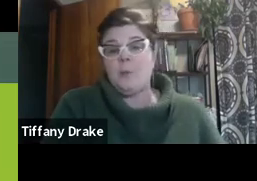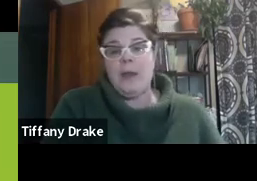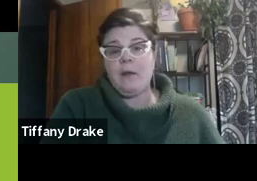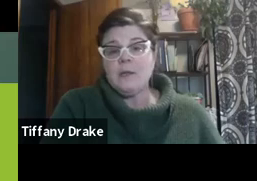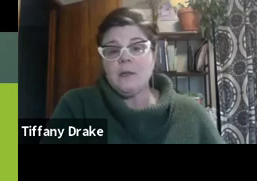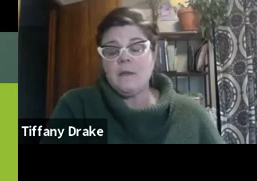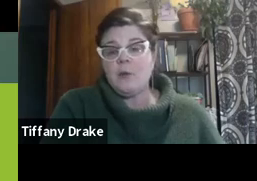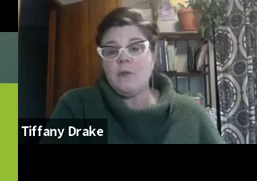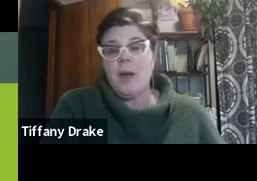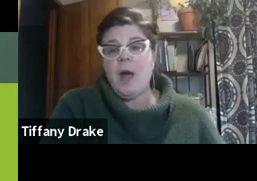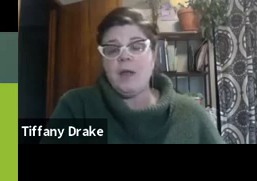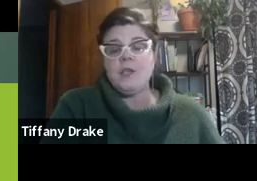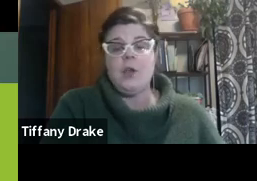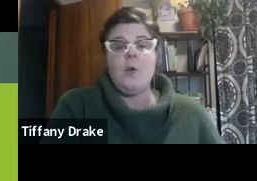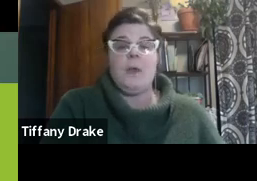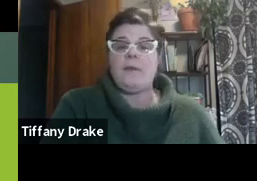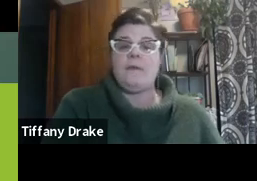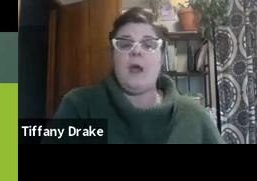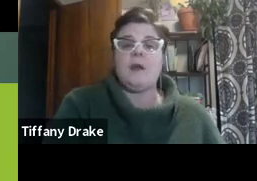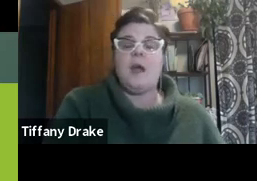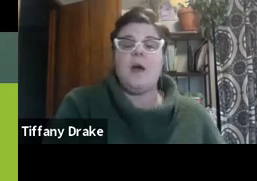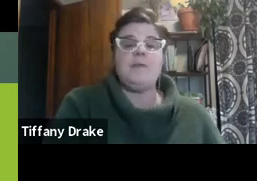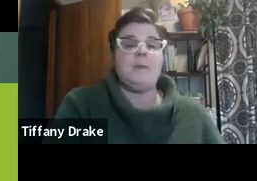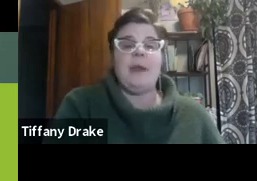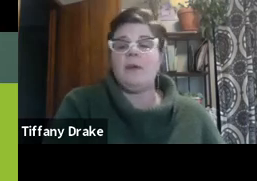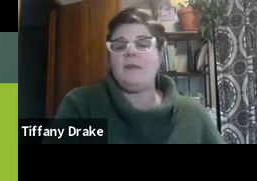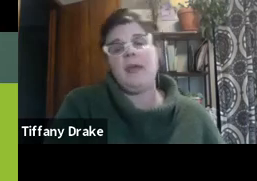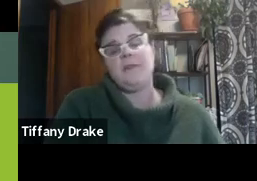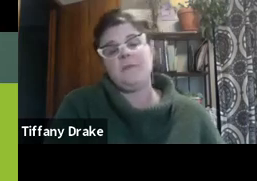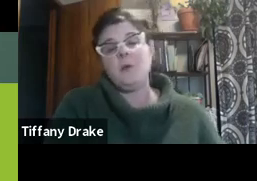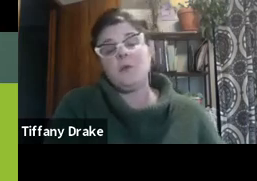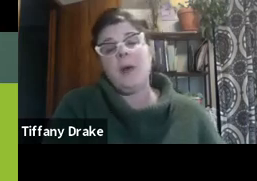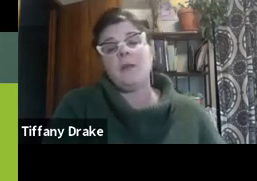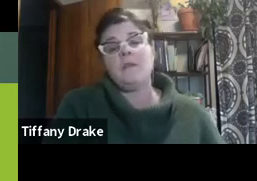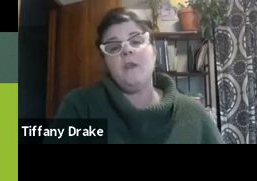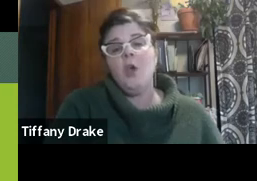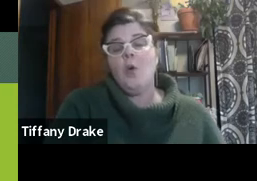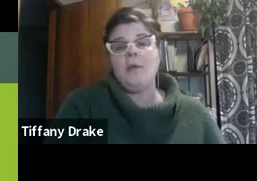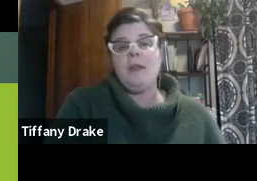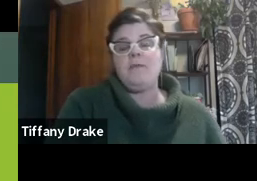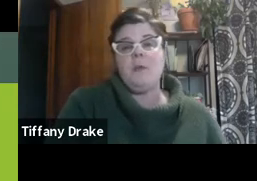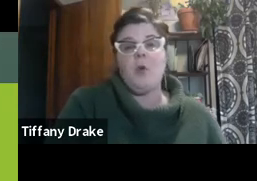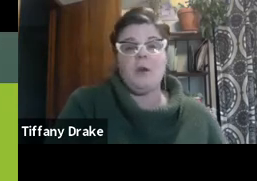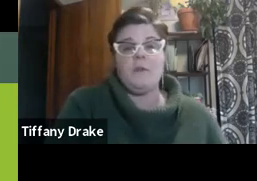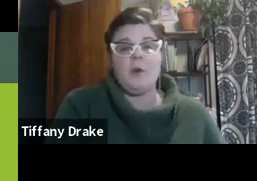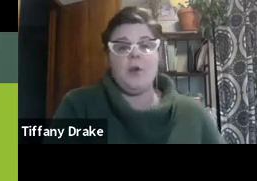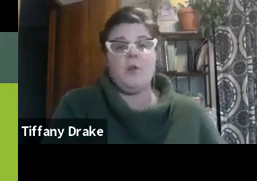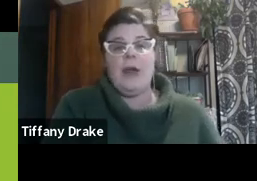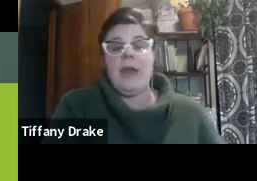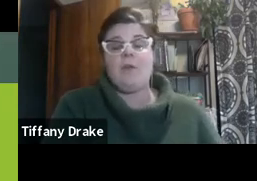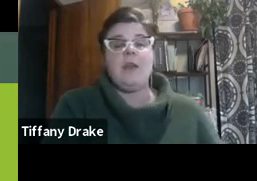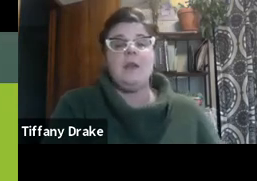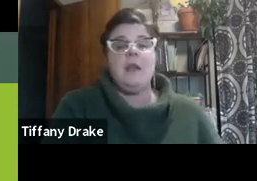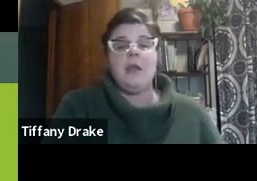the other parent is going to respond. You know, it's not uncommon for parents to have different responses. One may feel more concerned